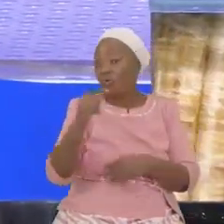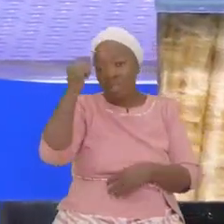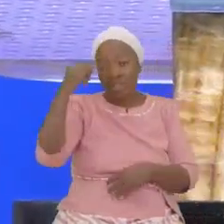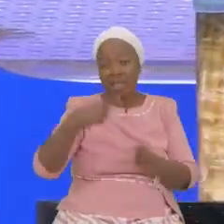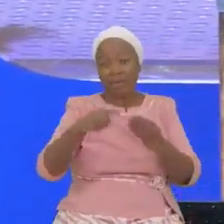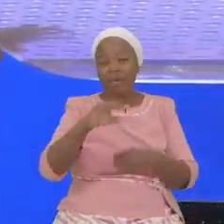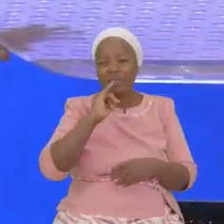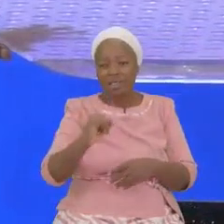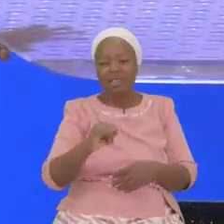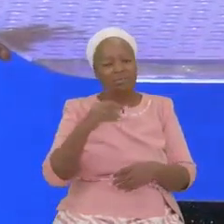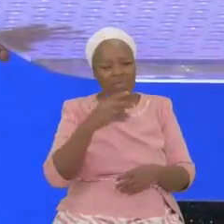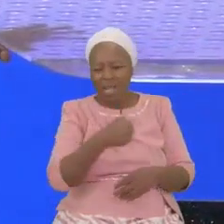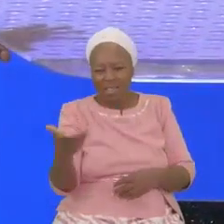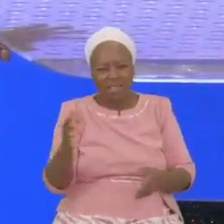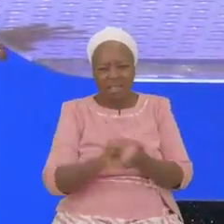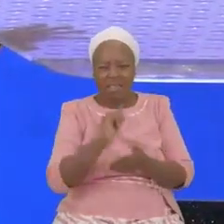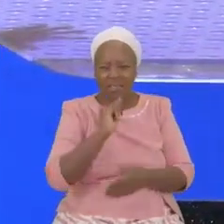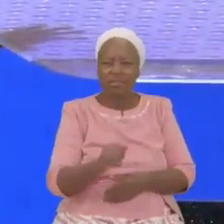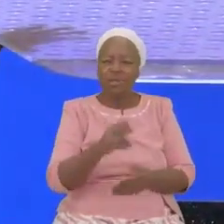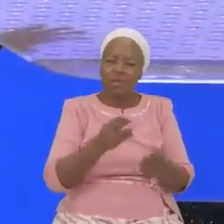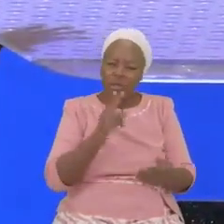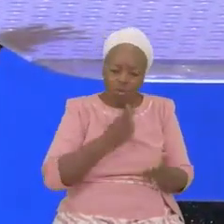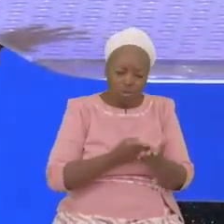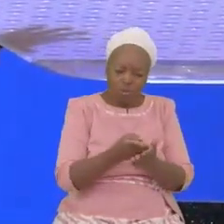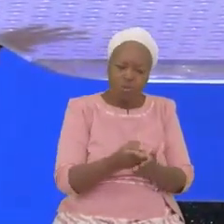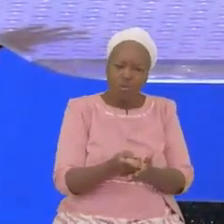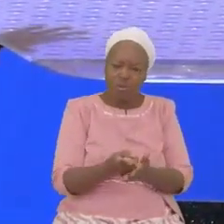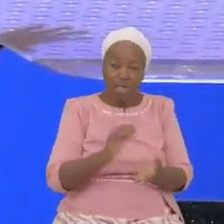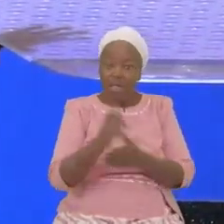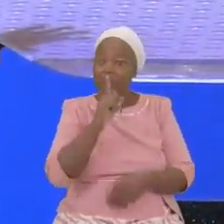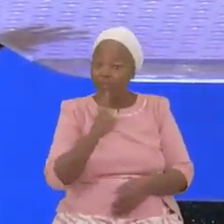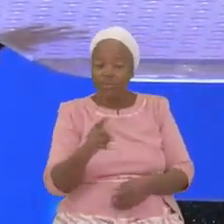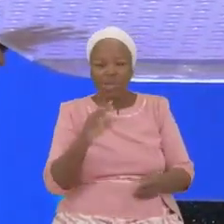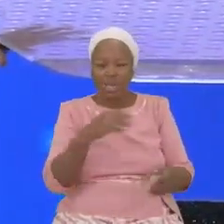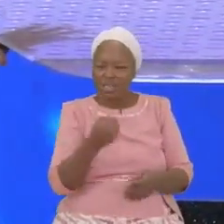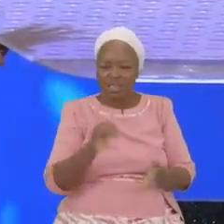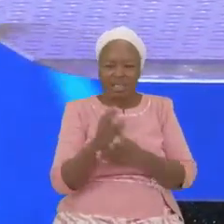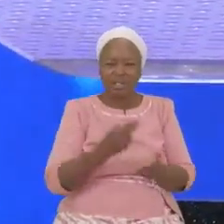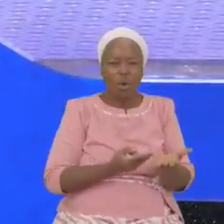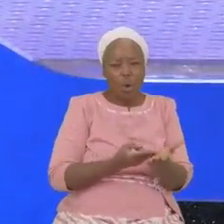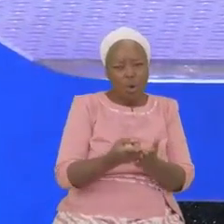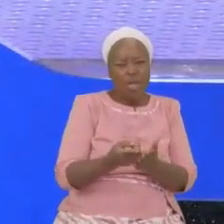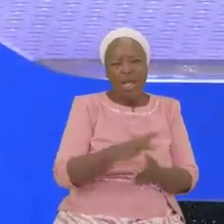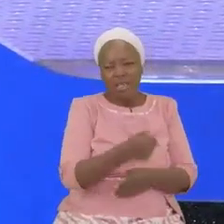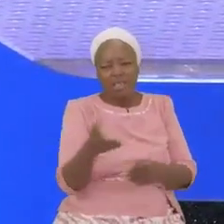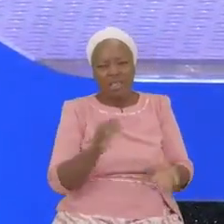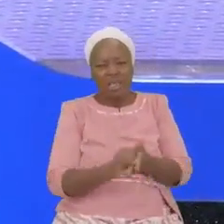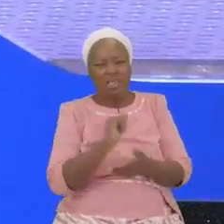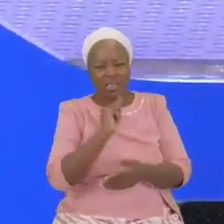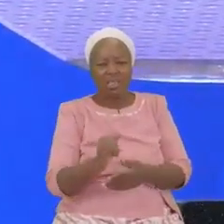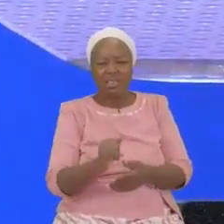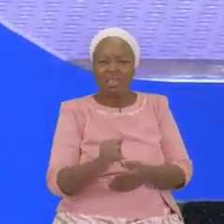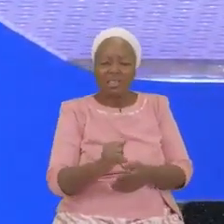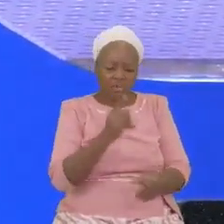about, whatsoever things are true, whatsoever things are honest, whatsoever things are